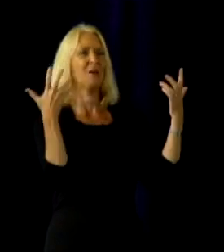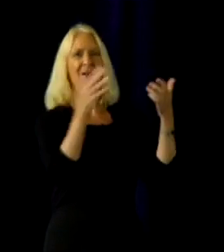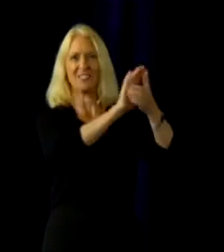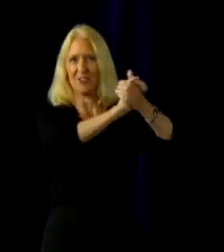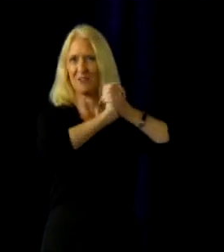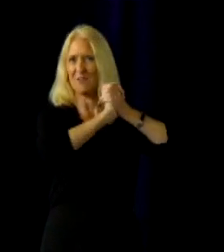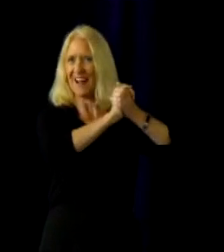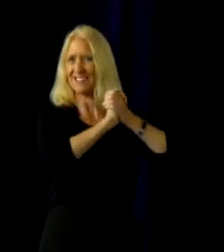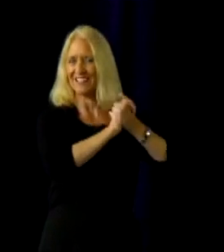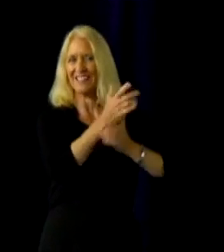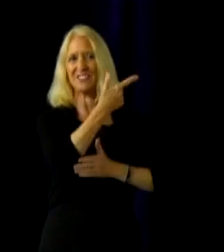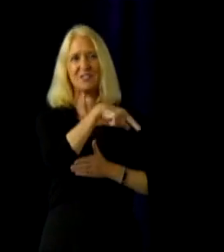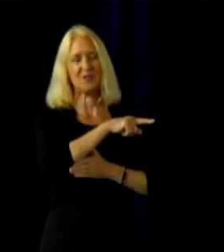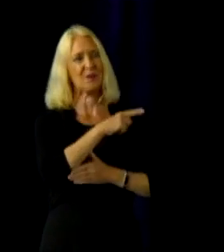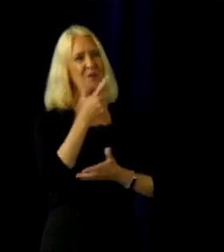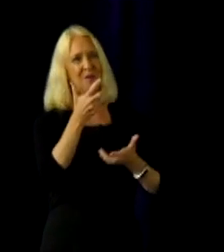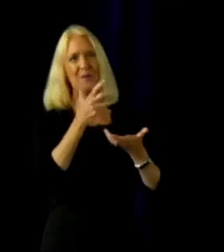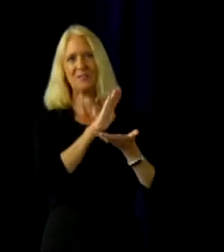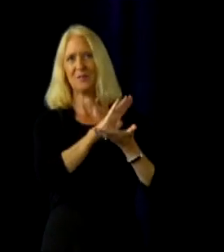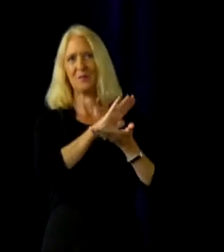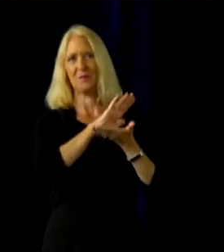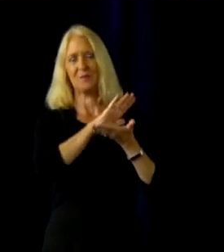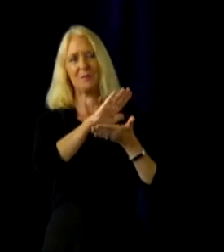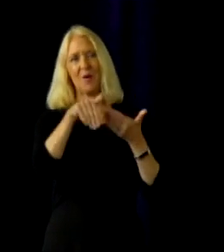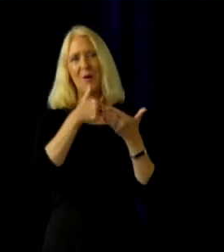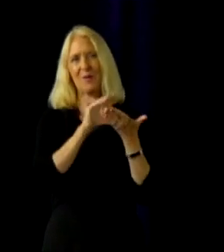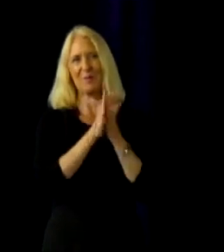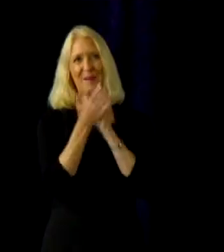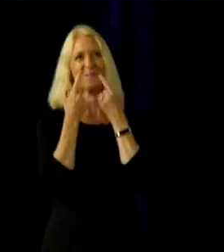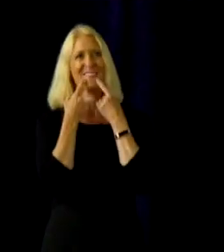you much success in your endeavors.